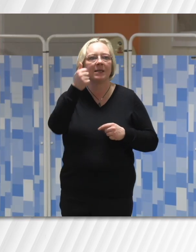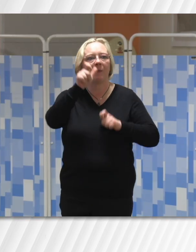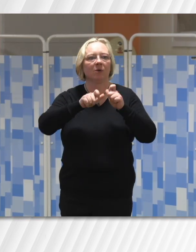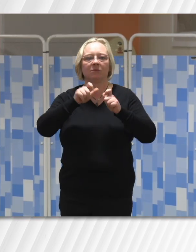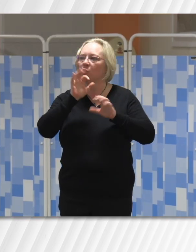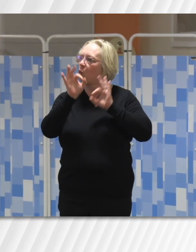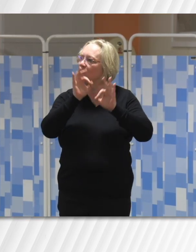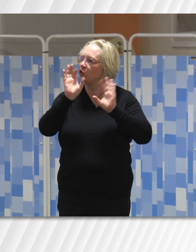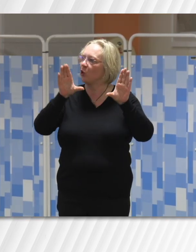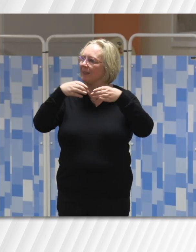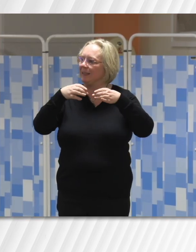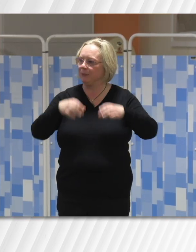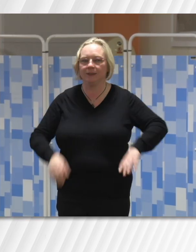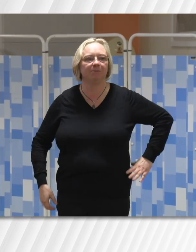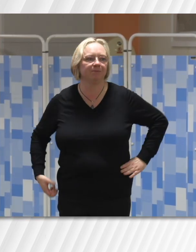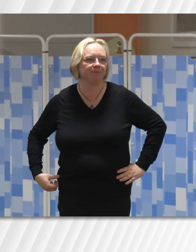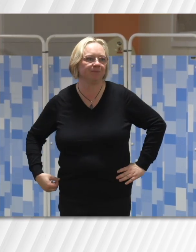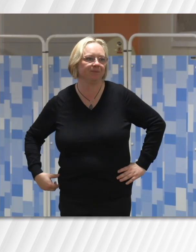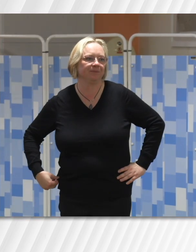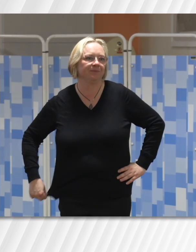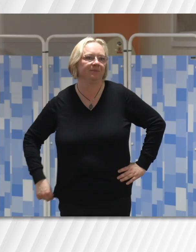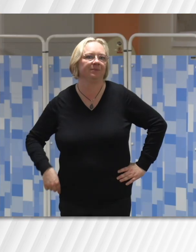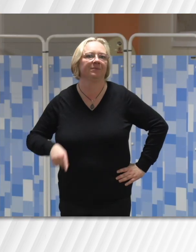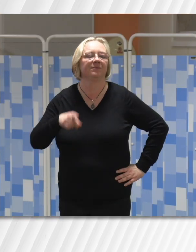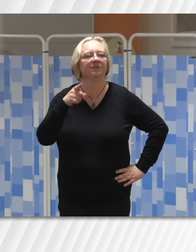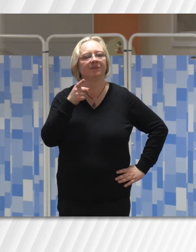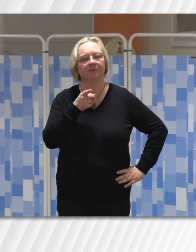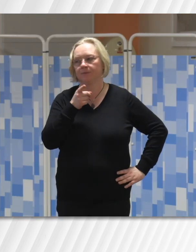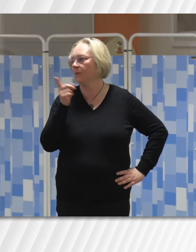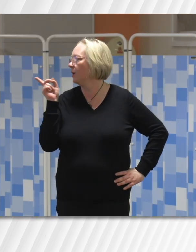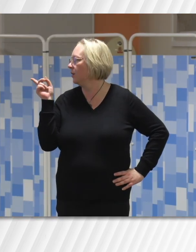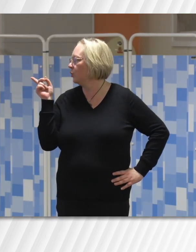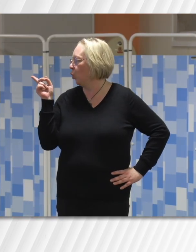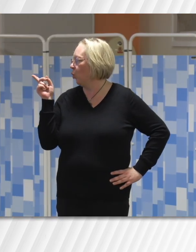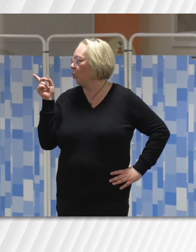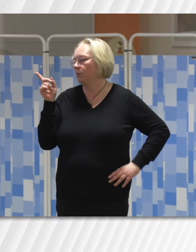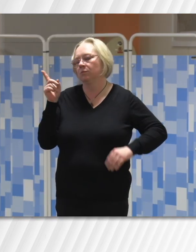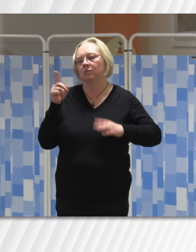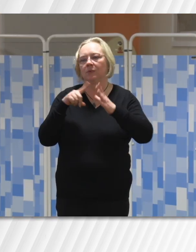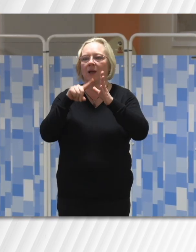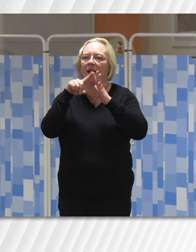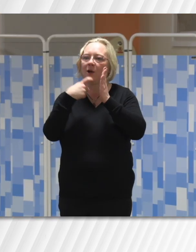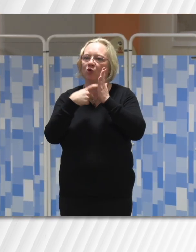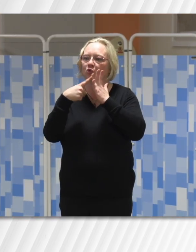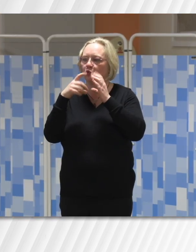Or some questions on Teams. So you definitely want to be aerobic exercise if you can